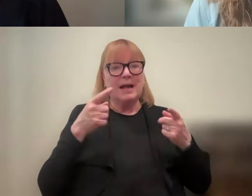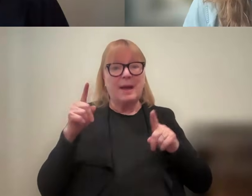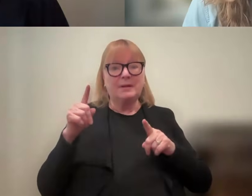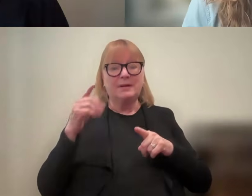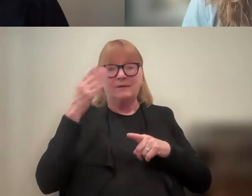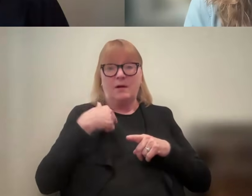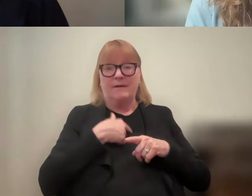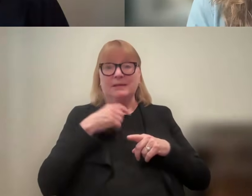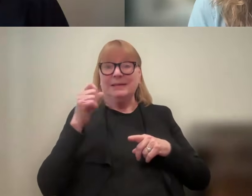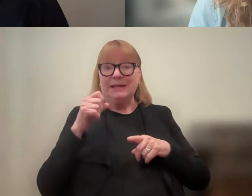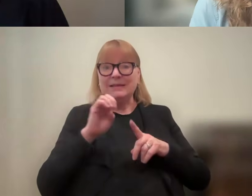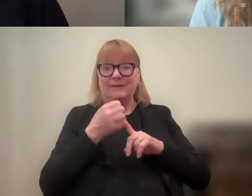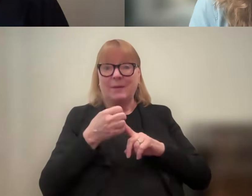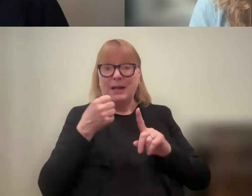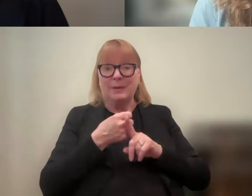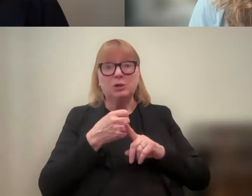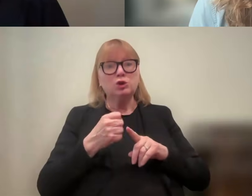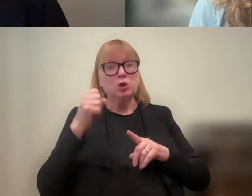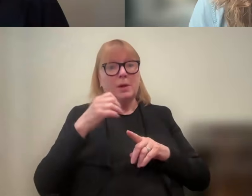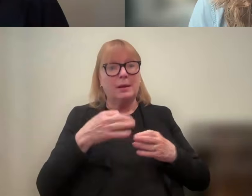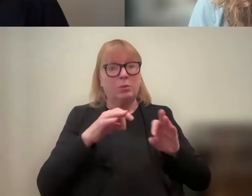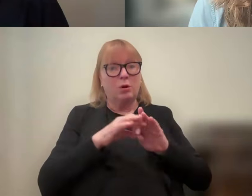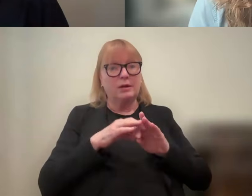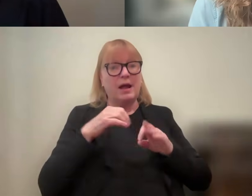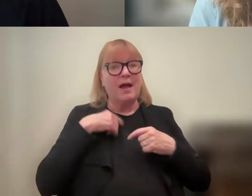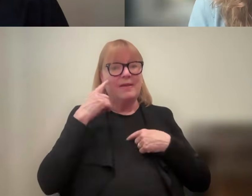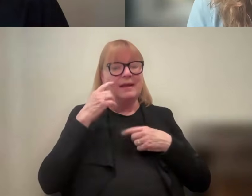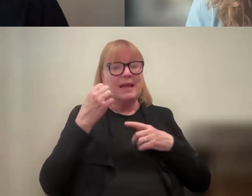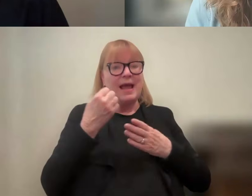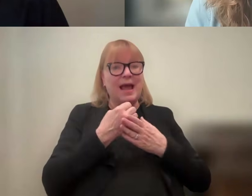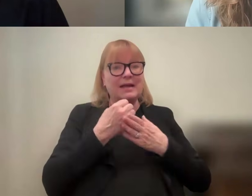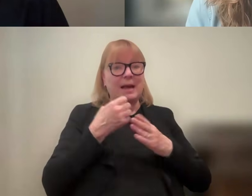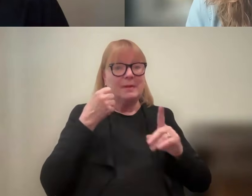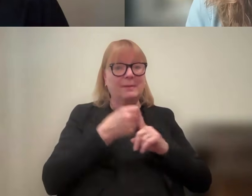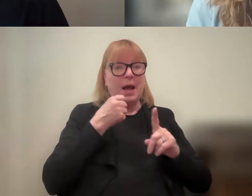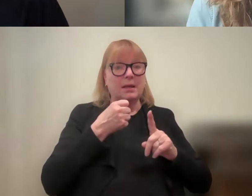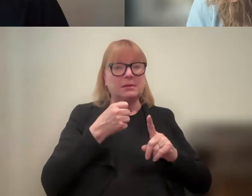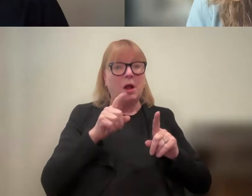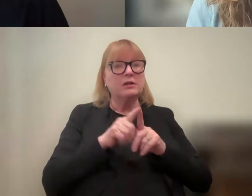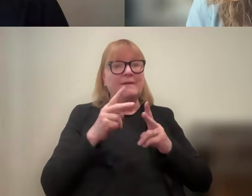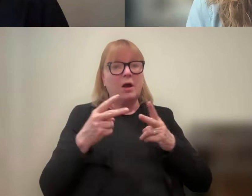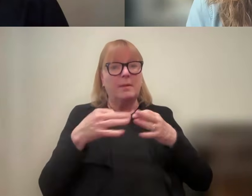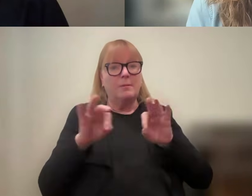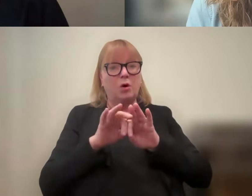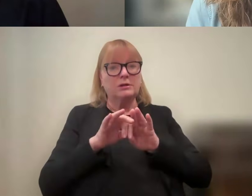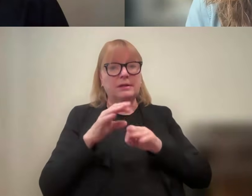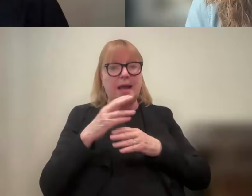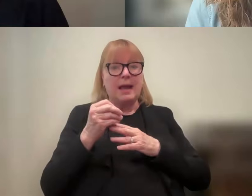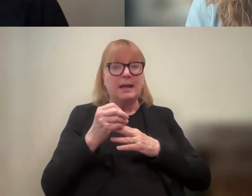front of us. But yes, the environmental impact is super important. I think the economic impact also very important,